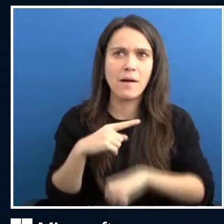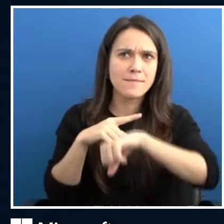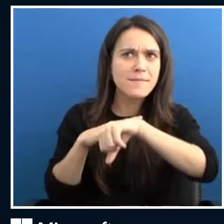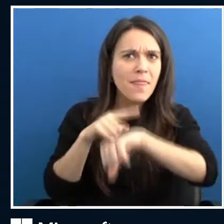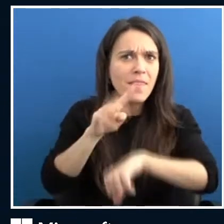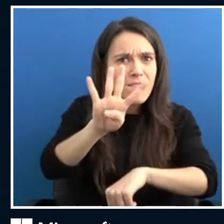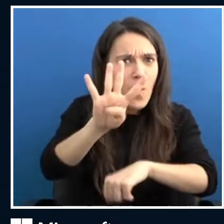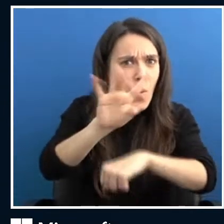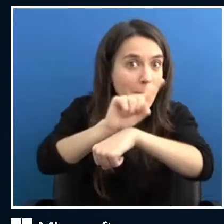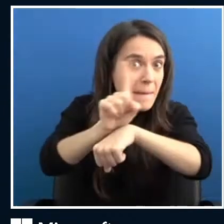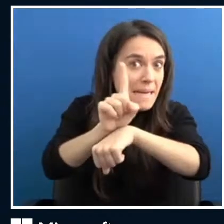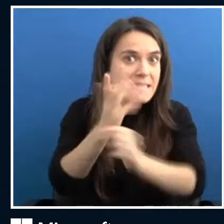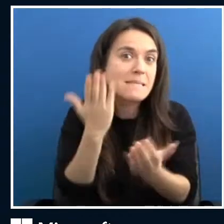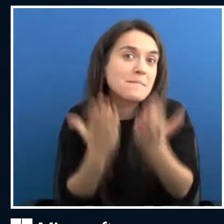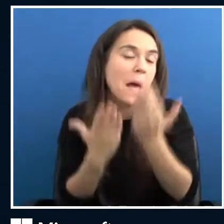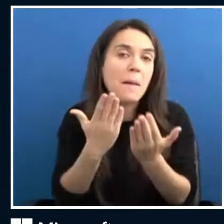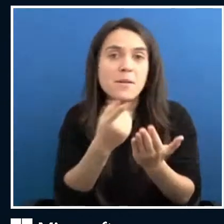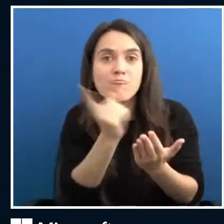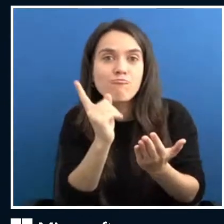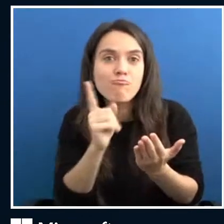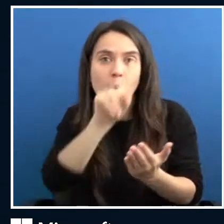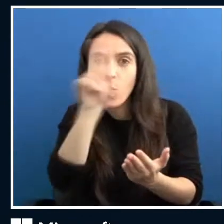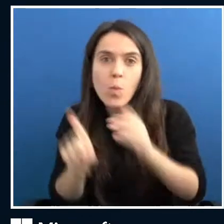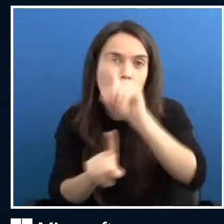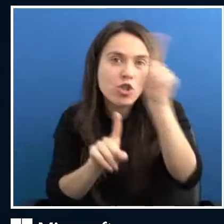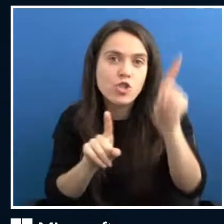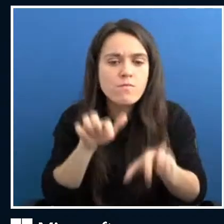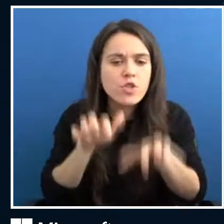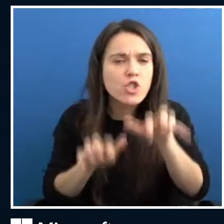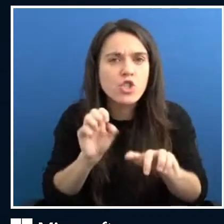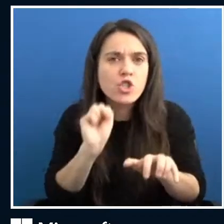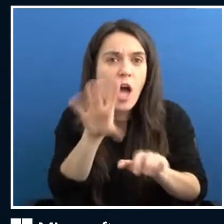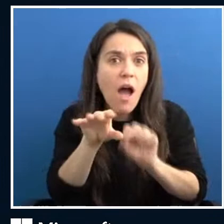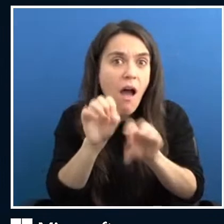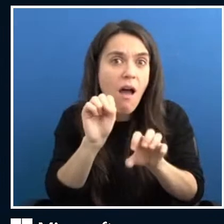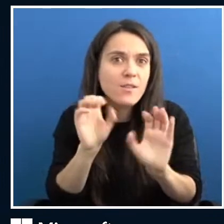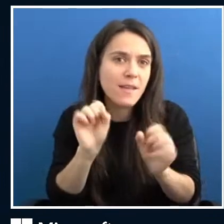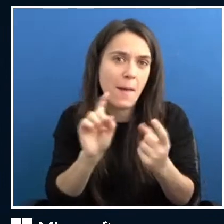some questions in the chat that we could answer.